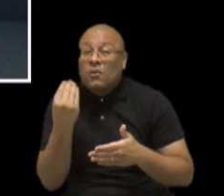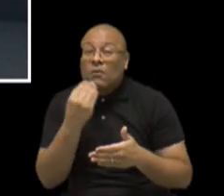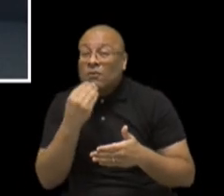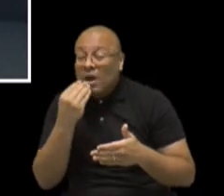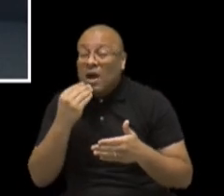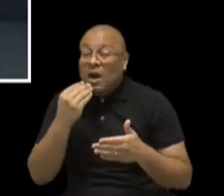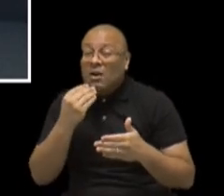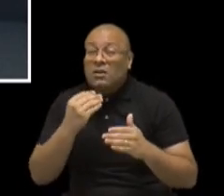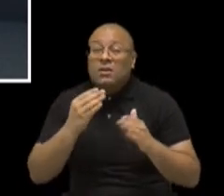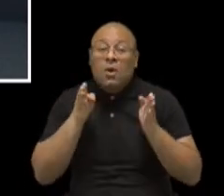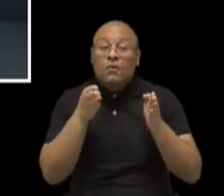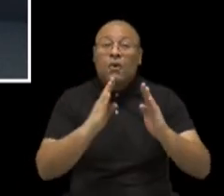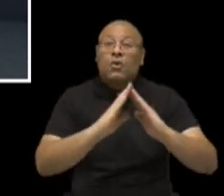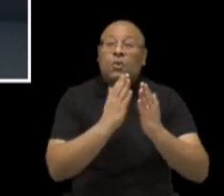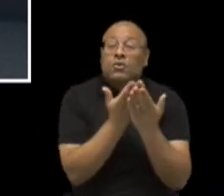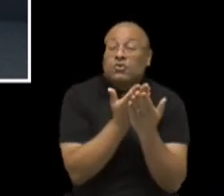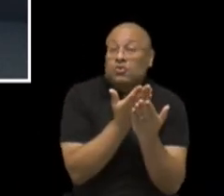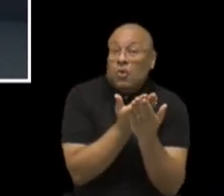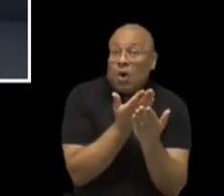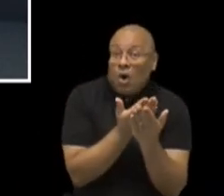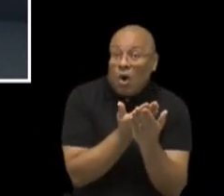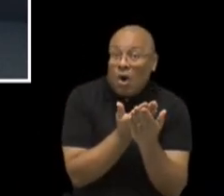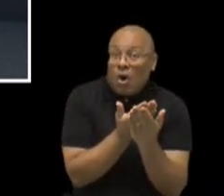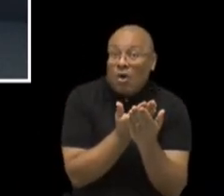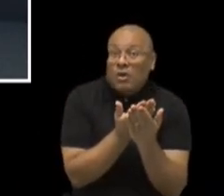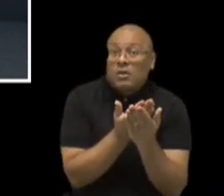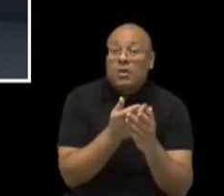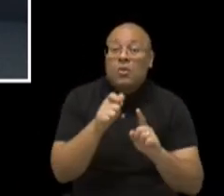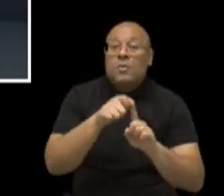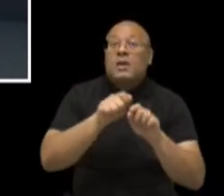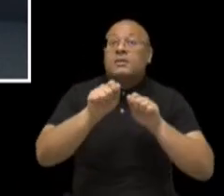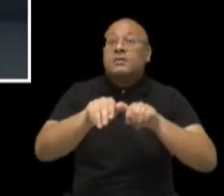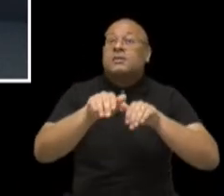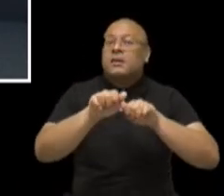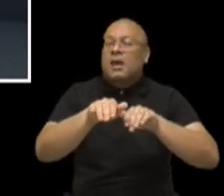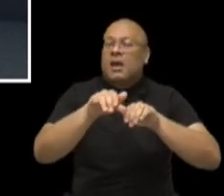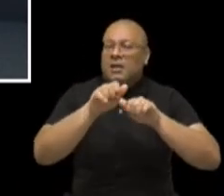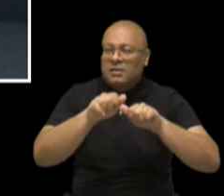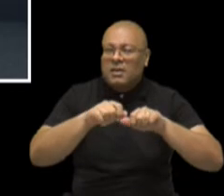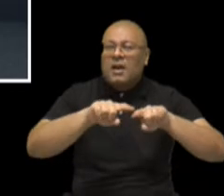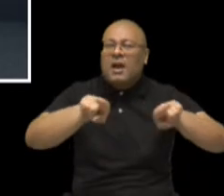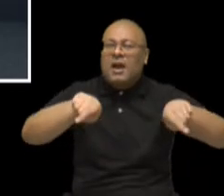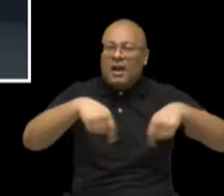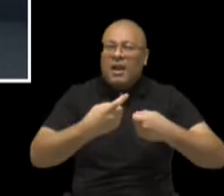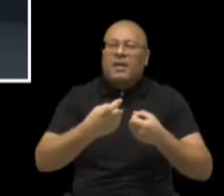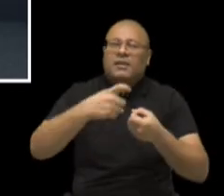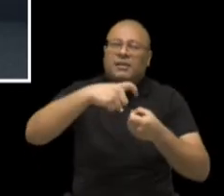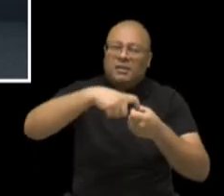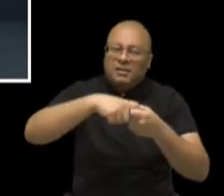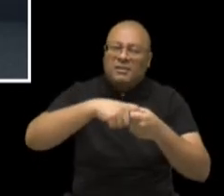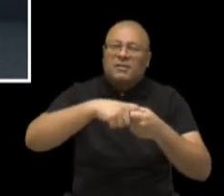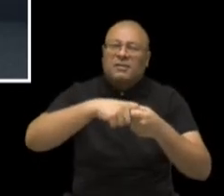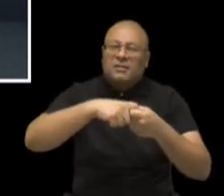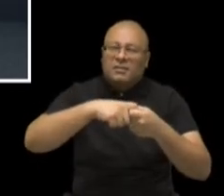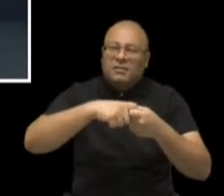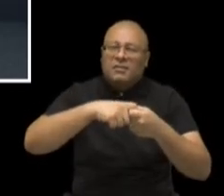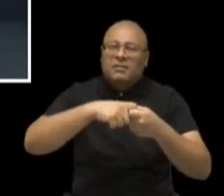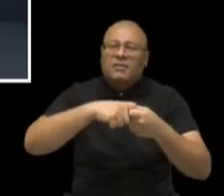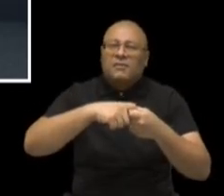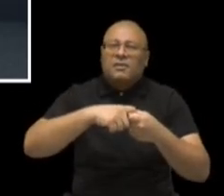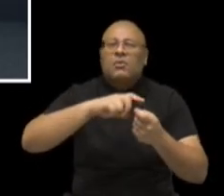in schools since the beginning of the school year in September. A few classes are already quarantined in different schools,